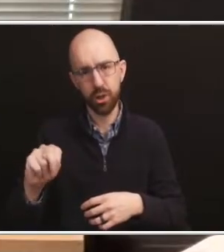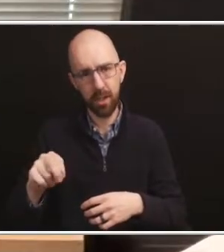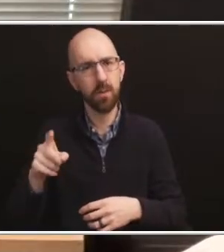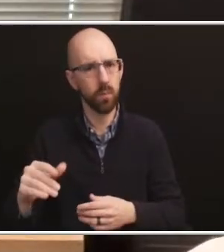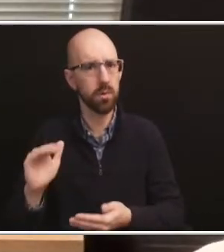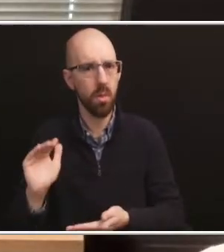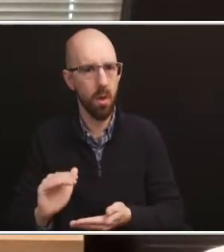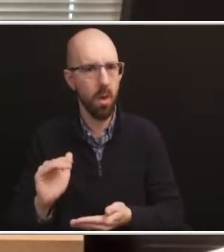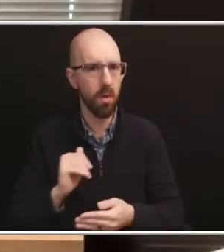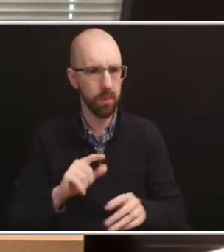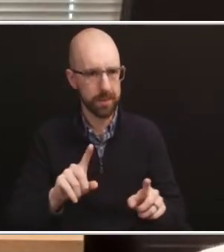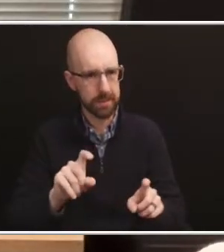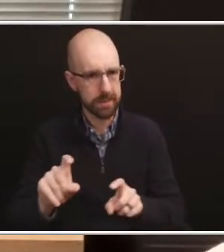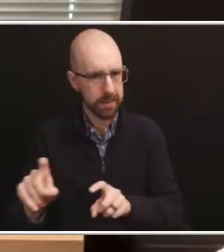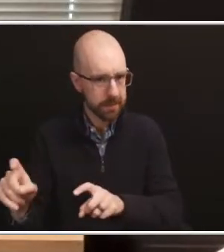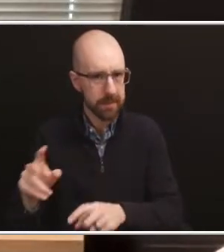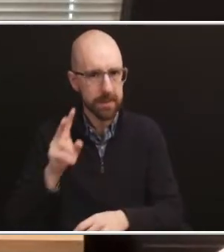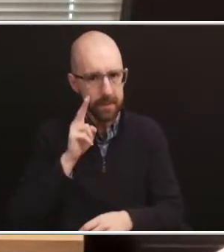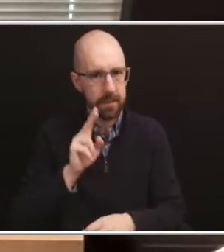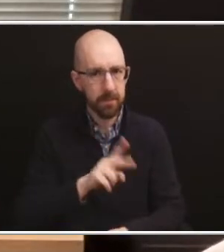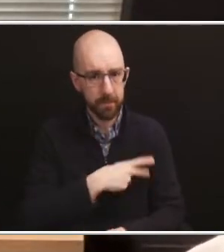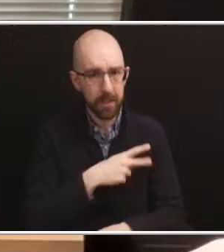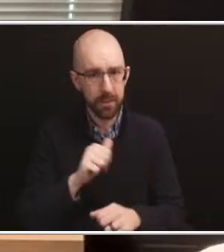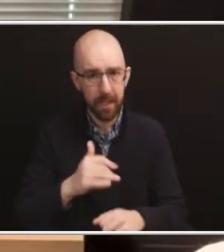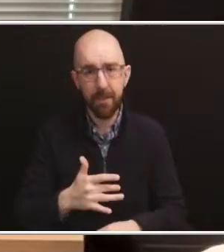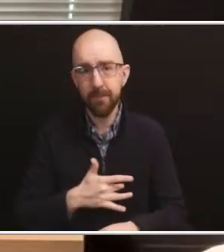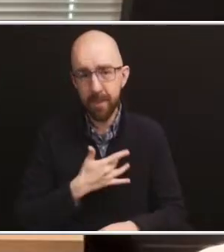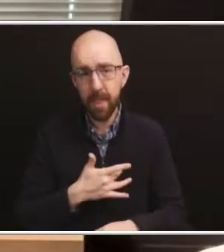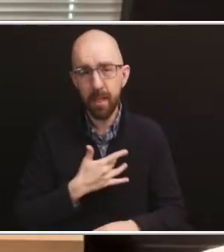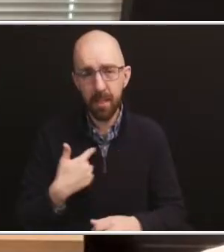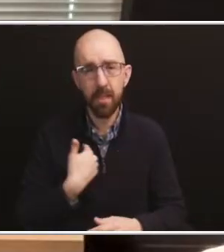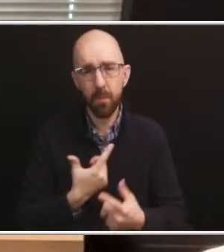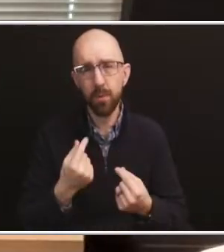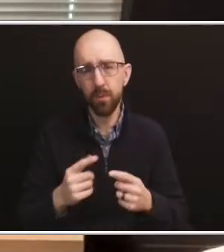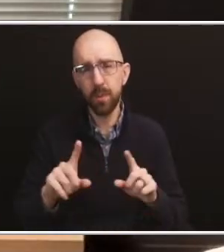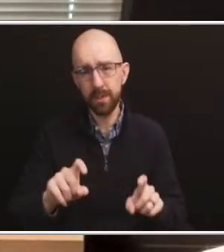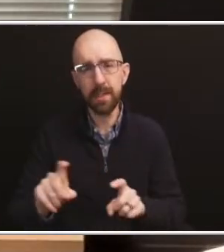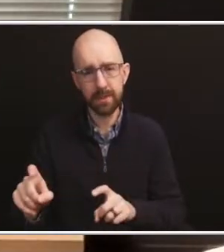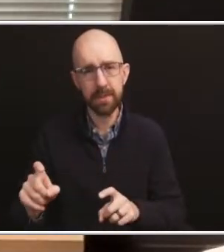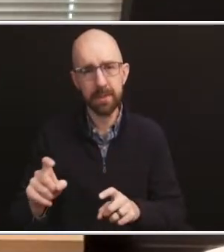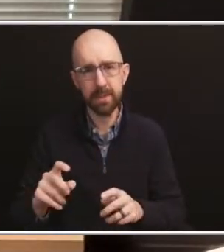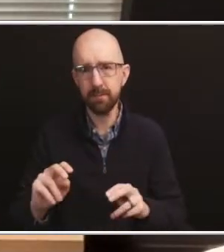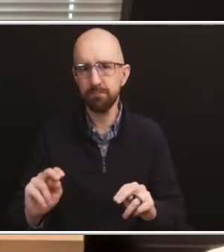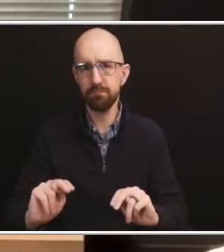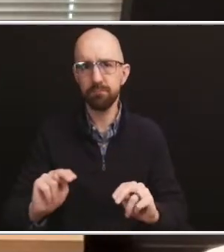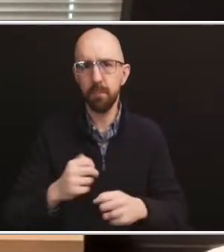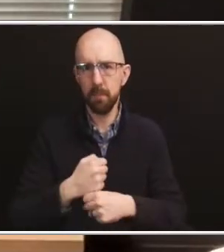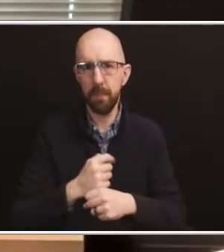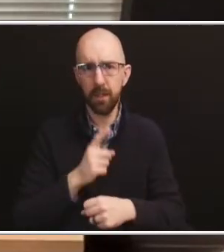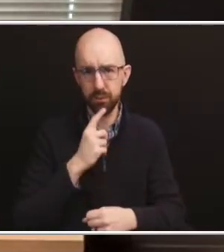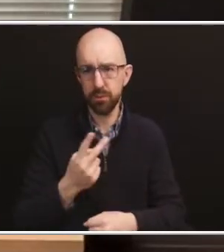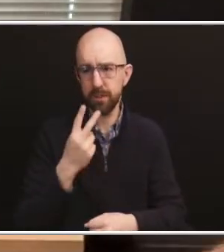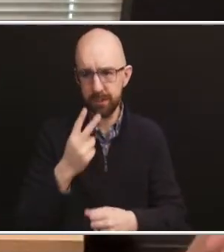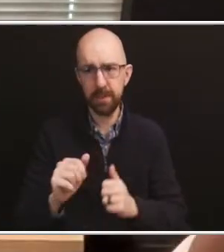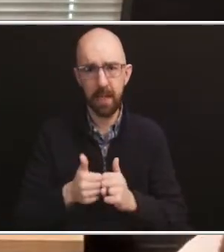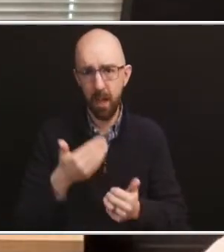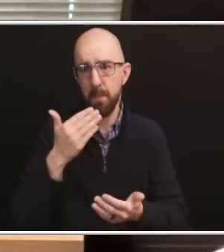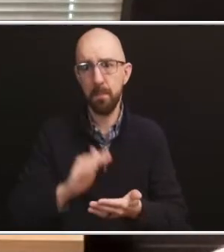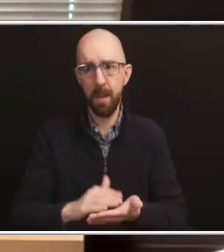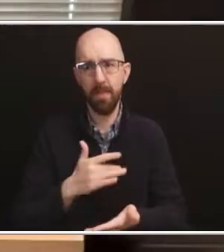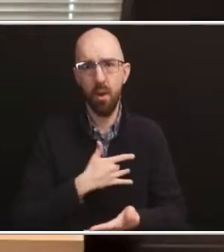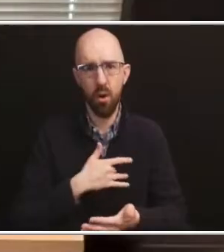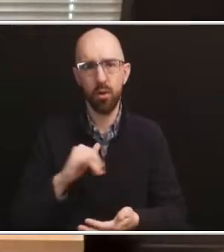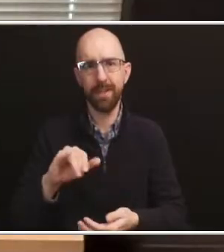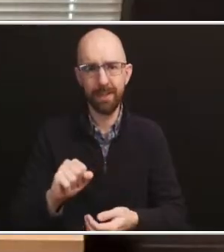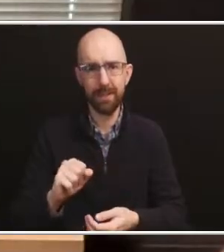of, you know, patients can feel bad, but then we kind of do some testing, you know, objectively to make sure how bad is his heart. And a lot of it requires something called a